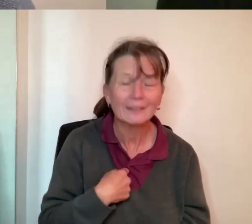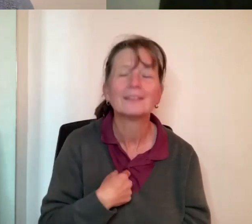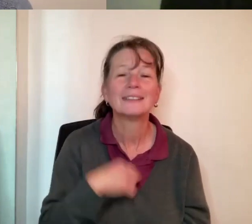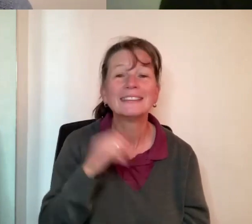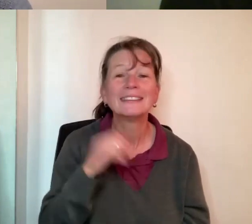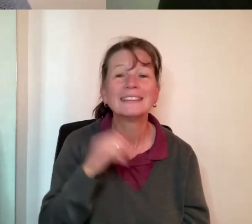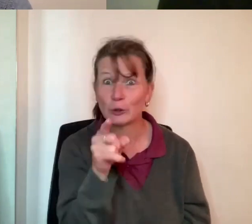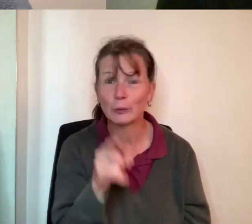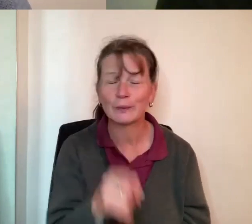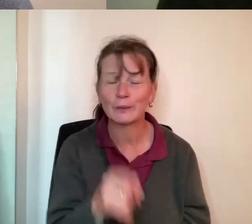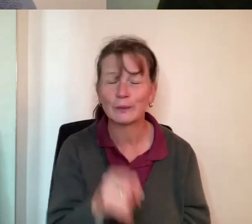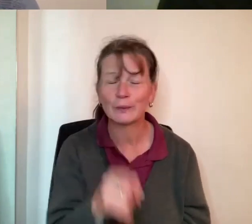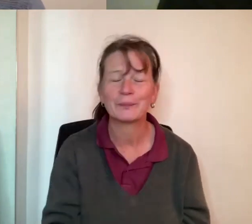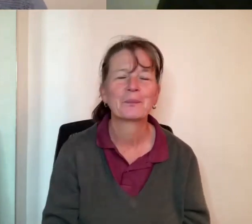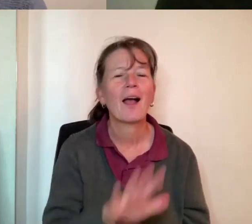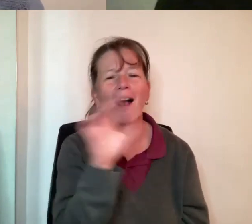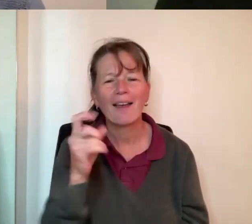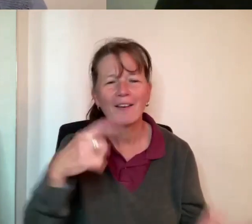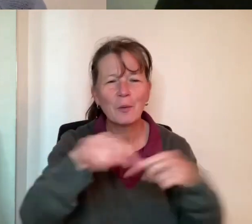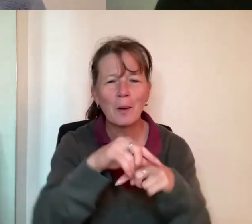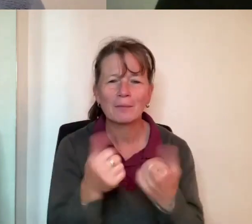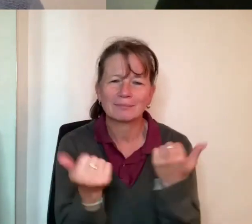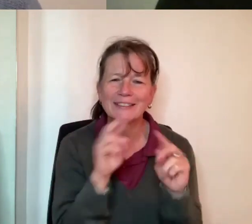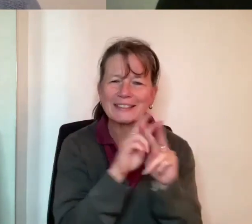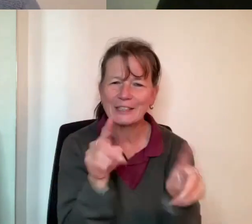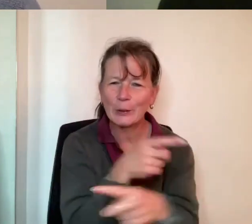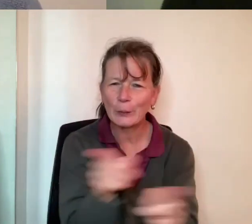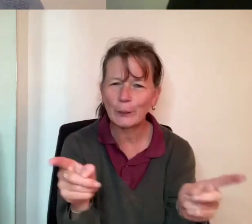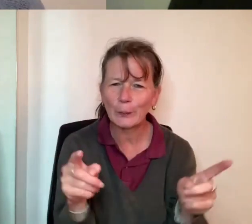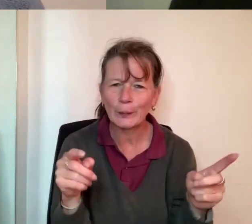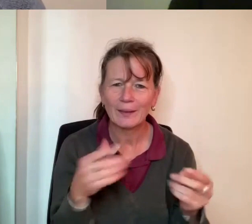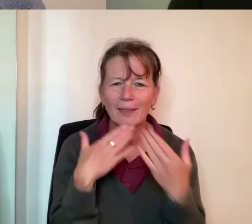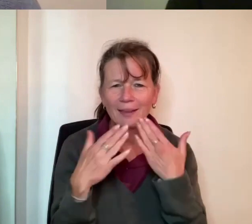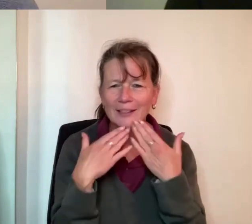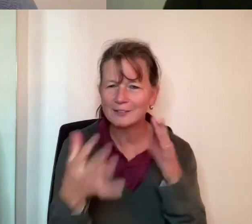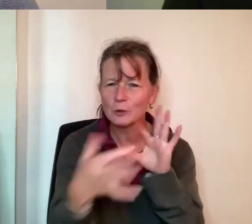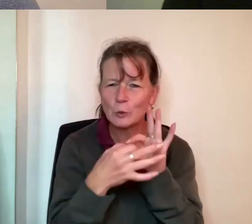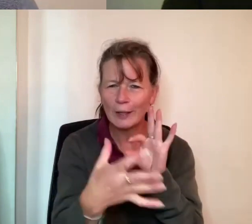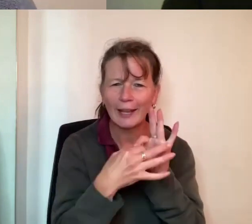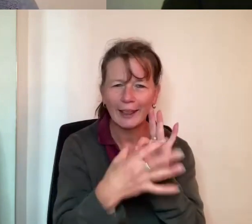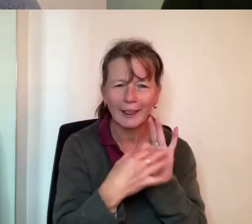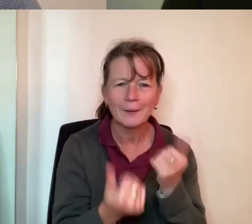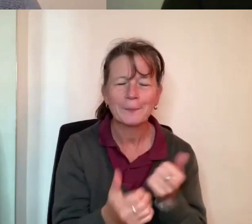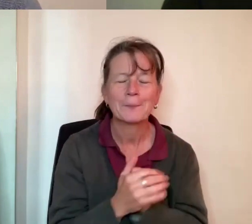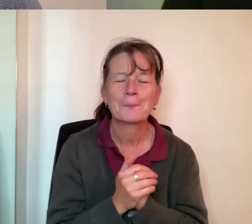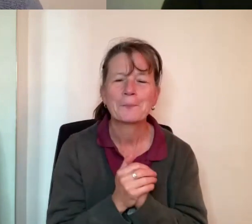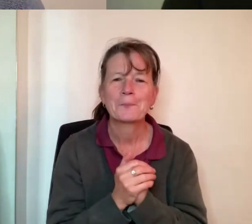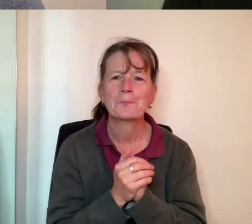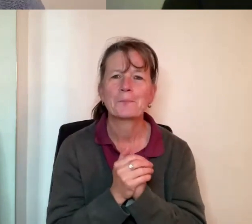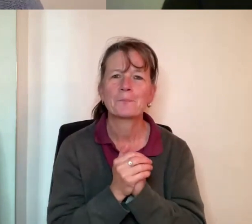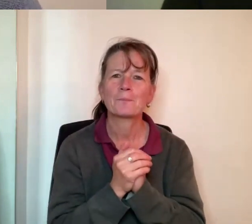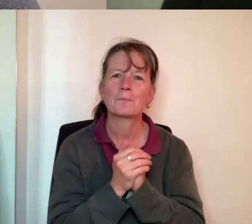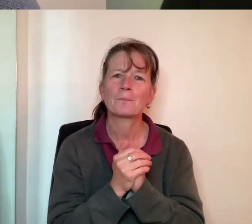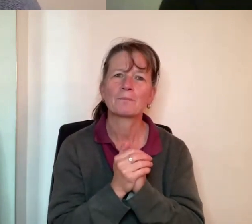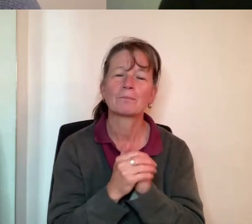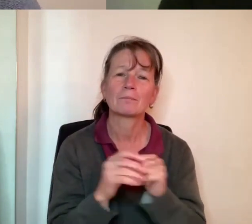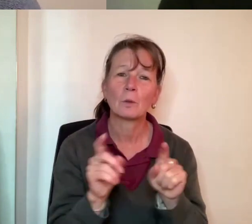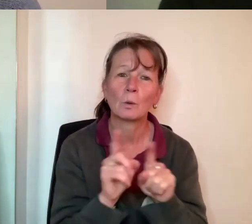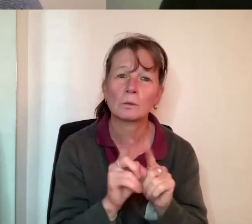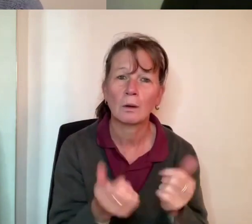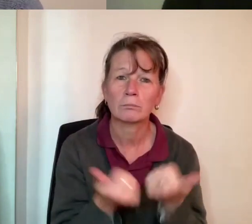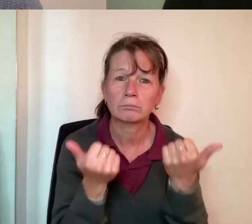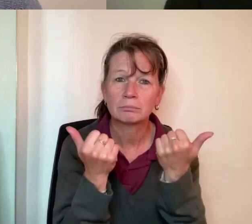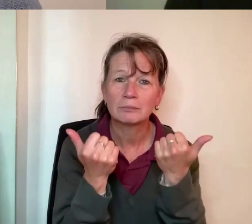worry. Hi, everybody. Good evening. It's great to see you all here. Thanks very much for joining us. It's also great to